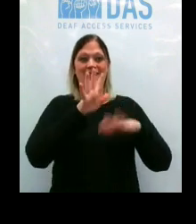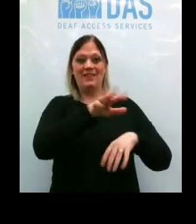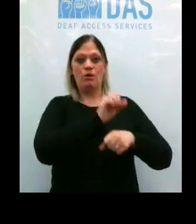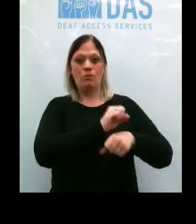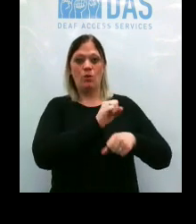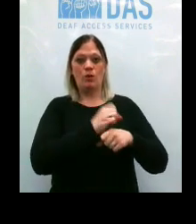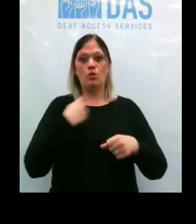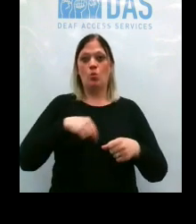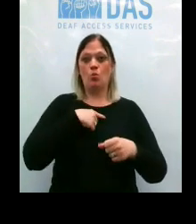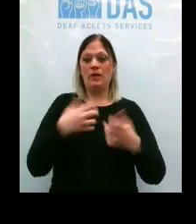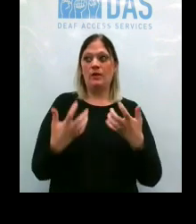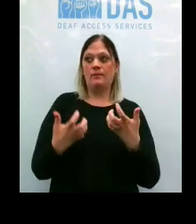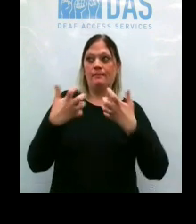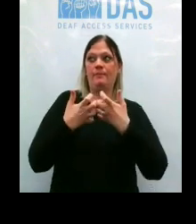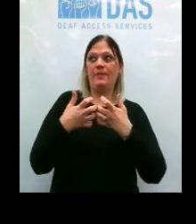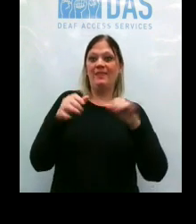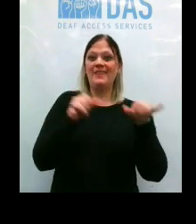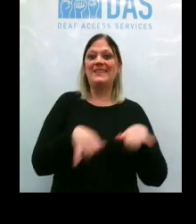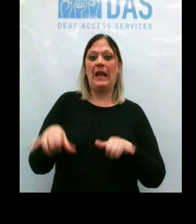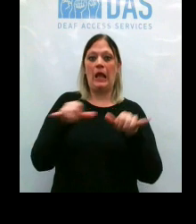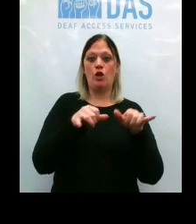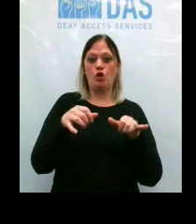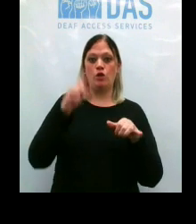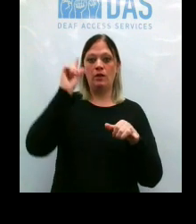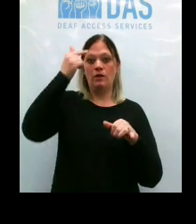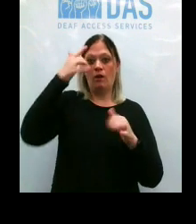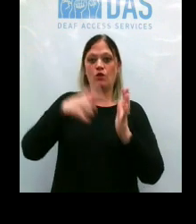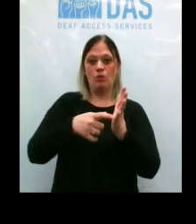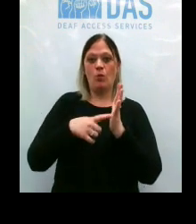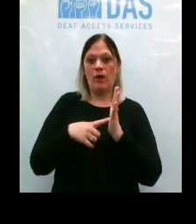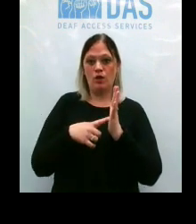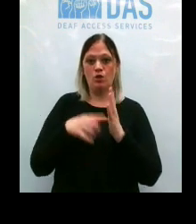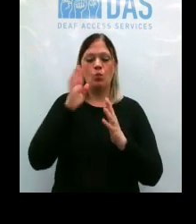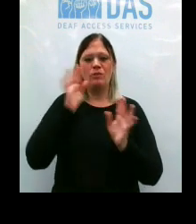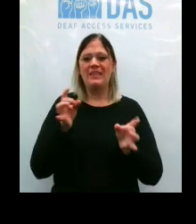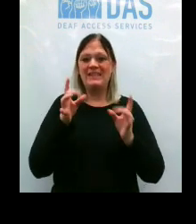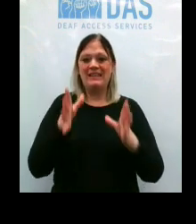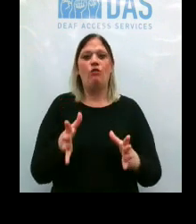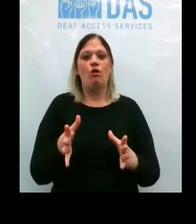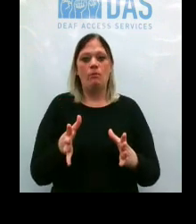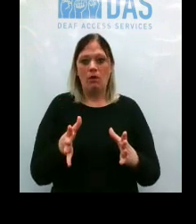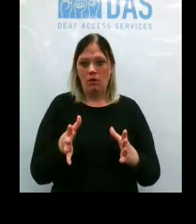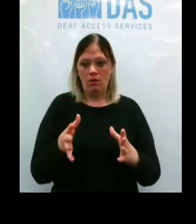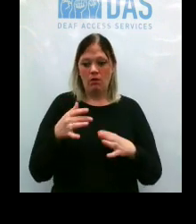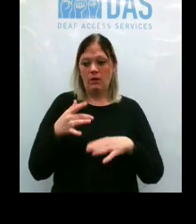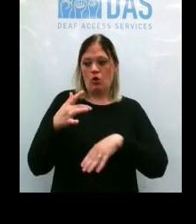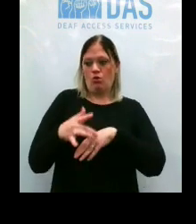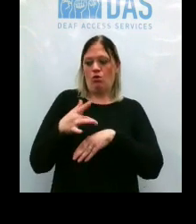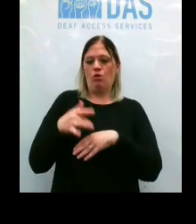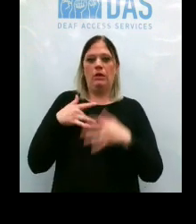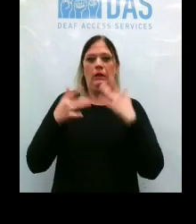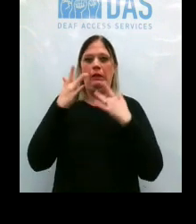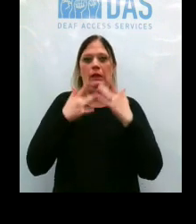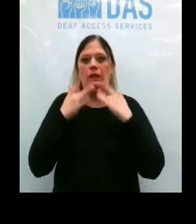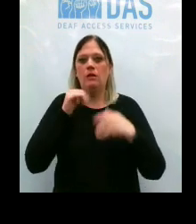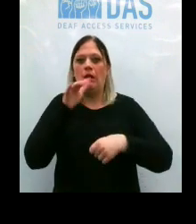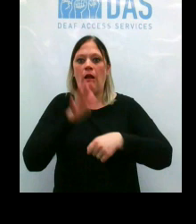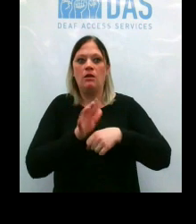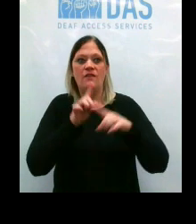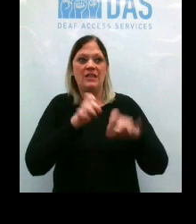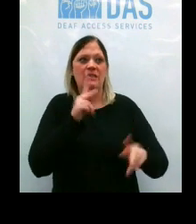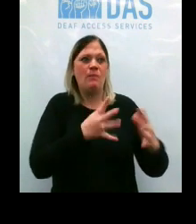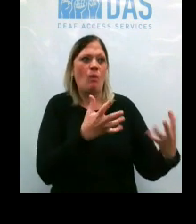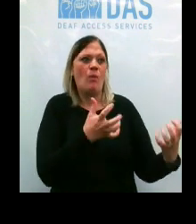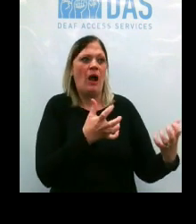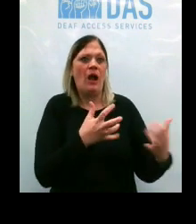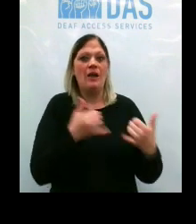the standard that the governor shows with regards to tests. It would be terrible after having early on hardly any tests and people wanting to be